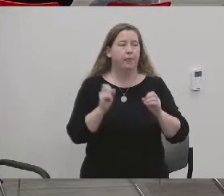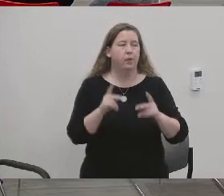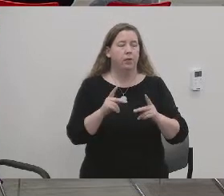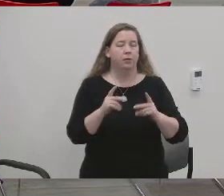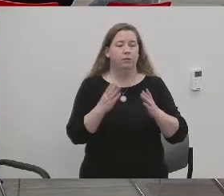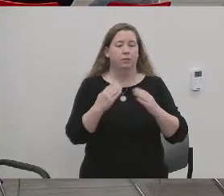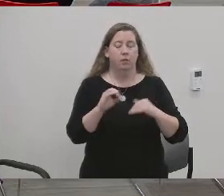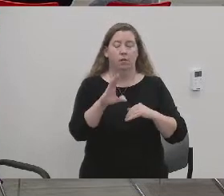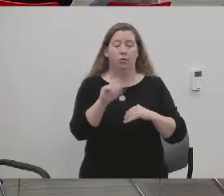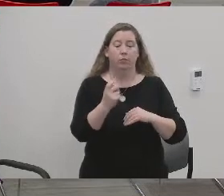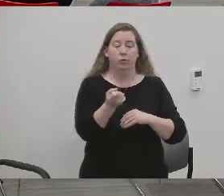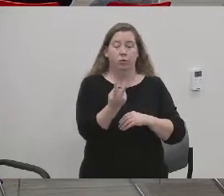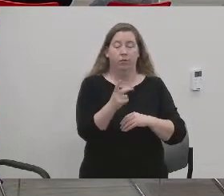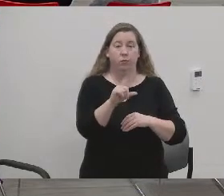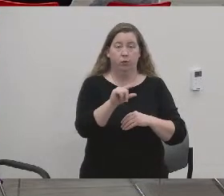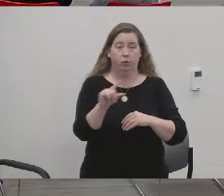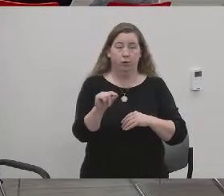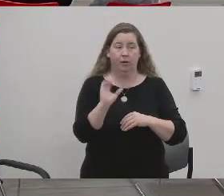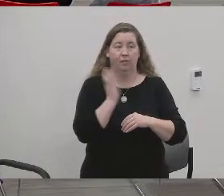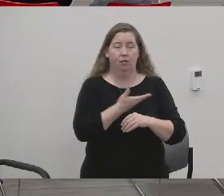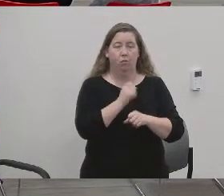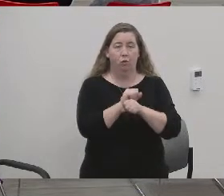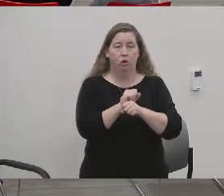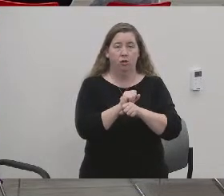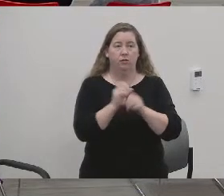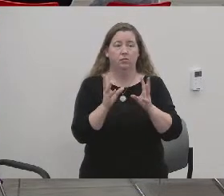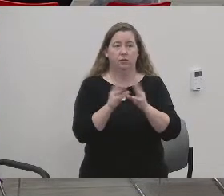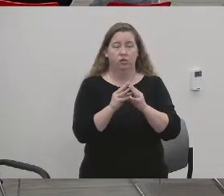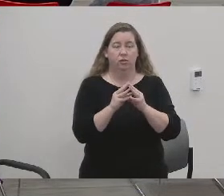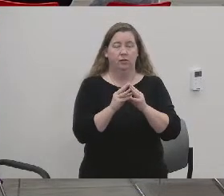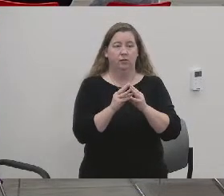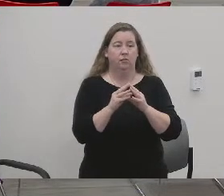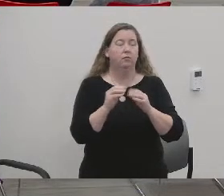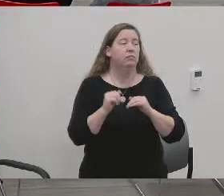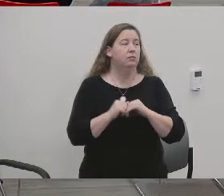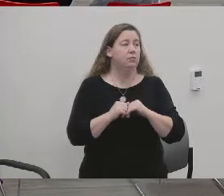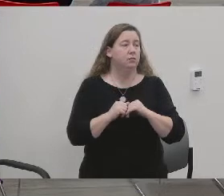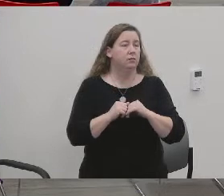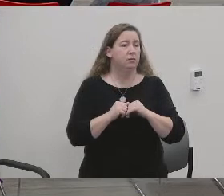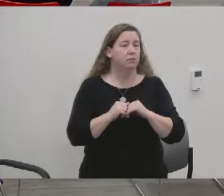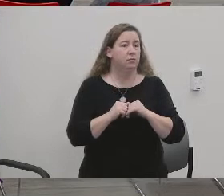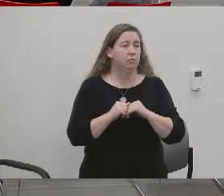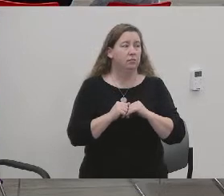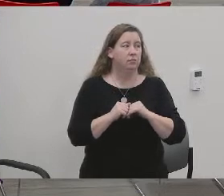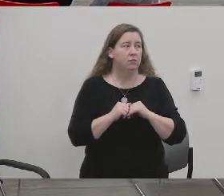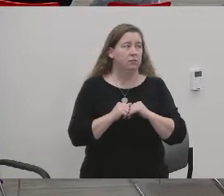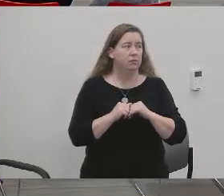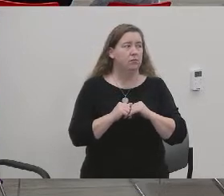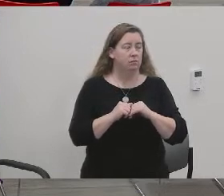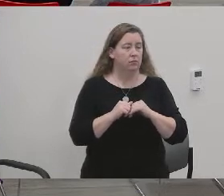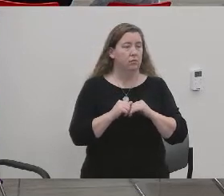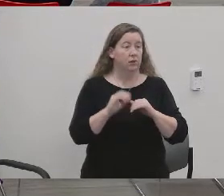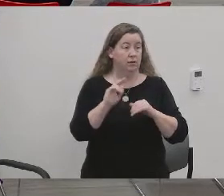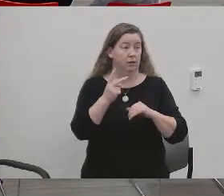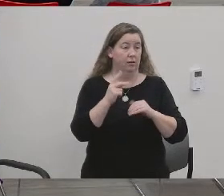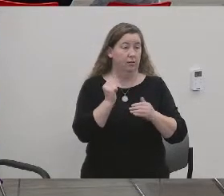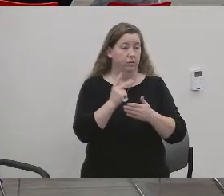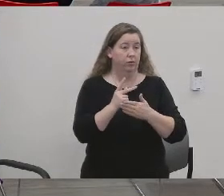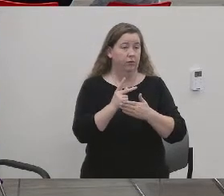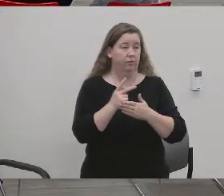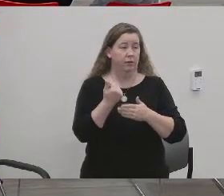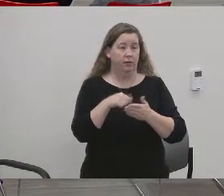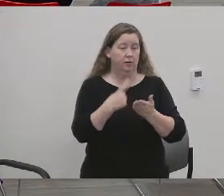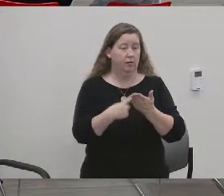October 12, 2020. I'll need a motion. So move. Second. We have a motion and a second. Any discussion?